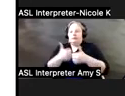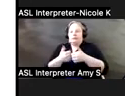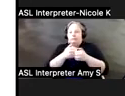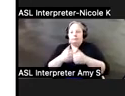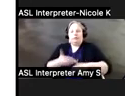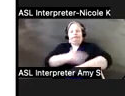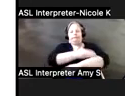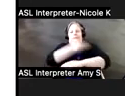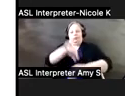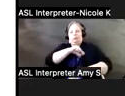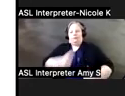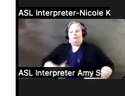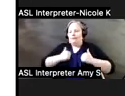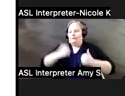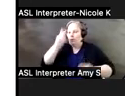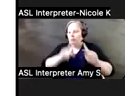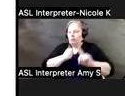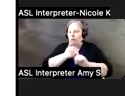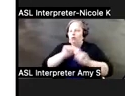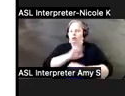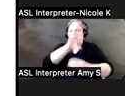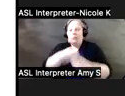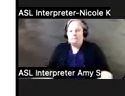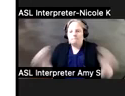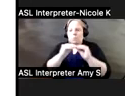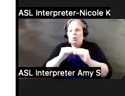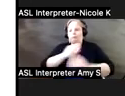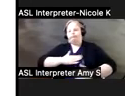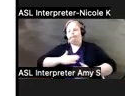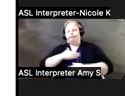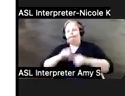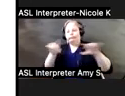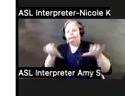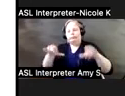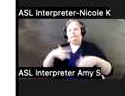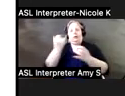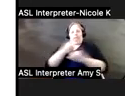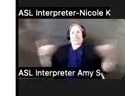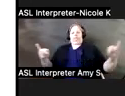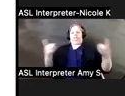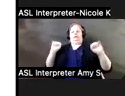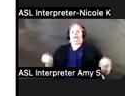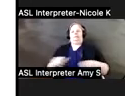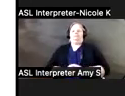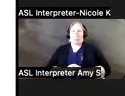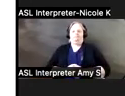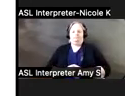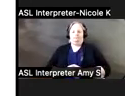social interactions, allows them to participate in activities they enjoy, and have a new level of independence and enjoyment in life.